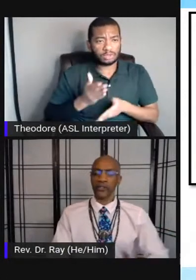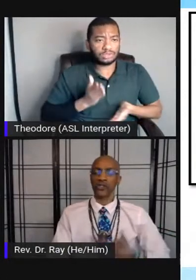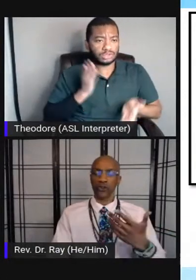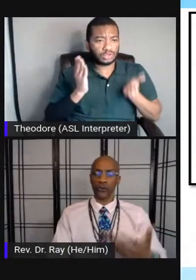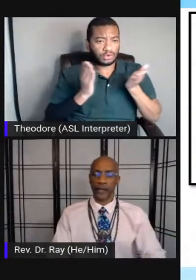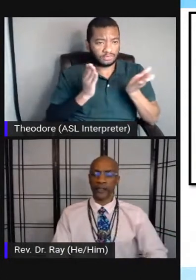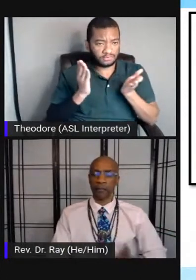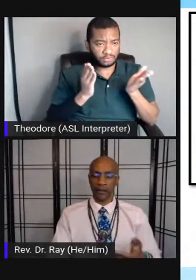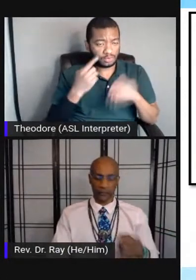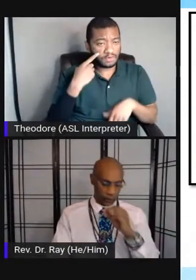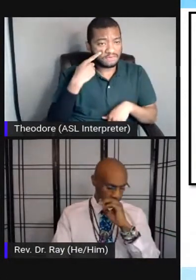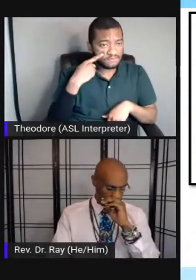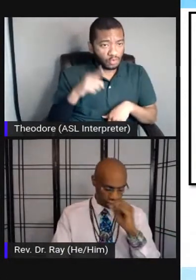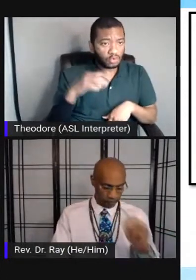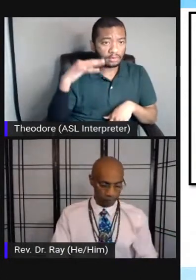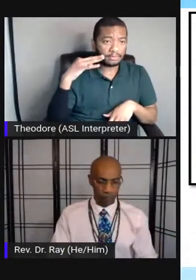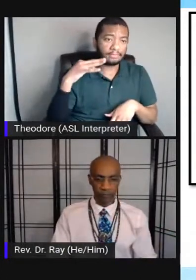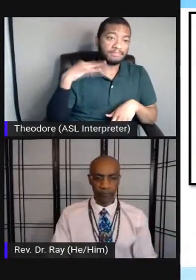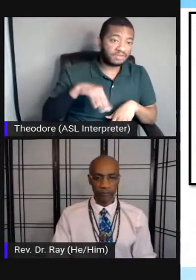How does it serve you? How does it benefit you?